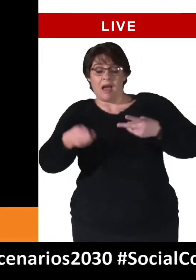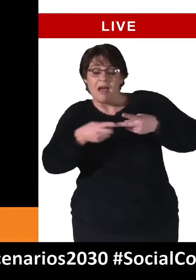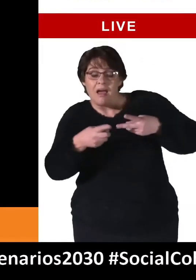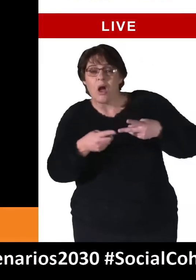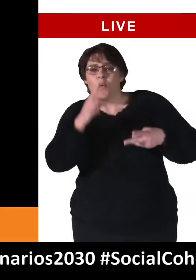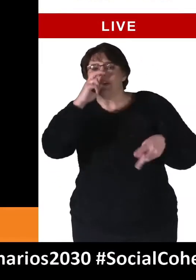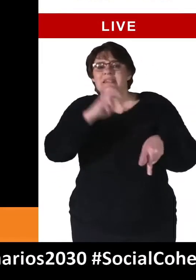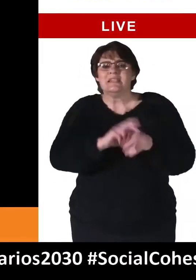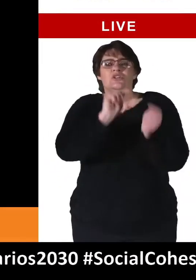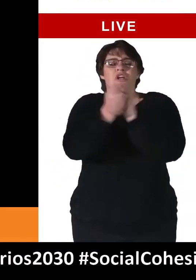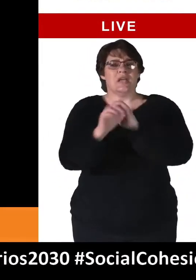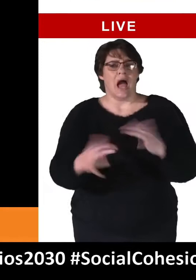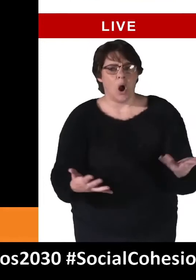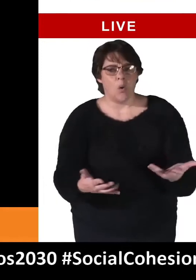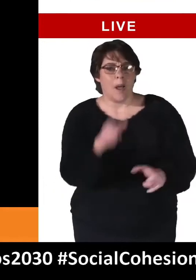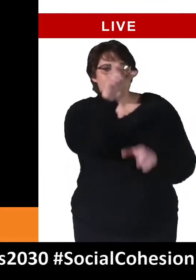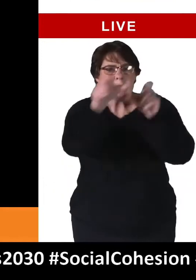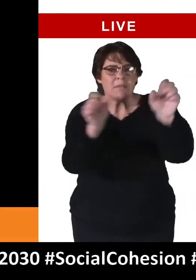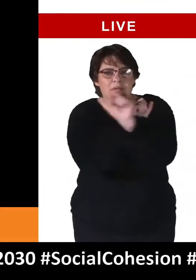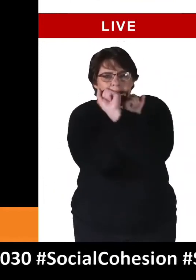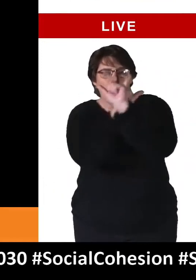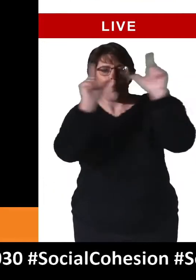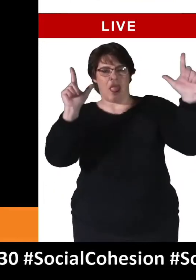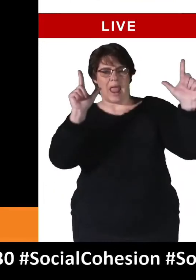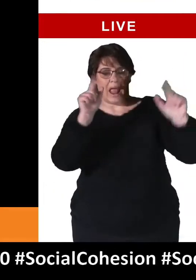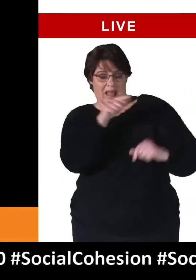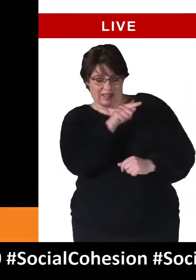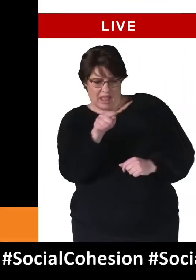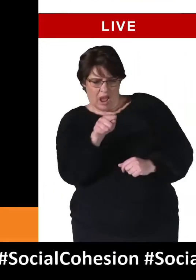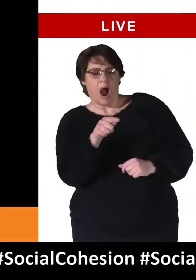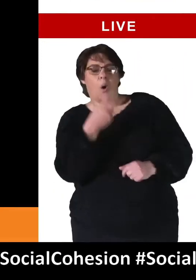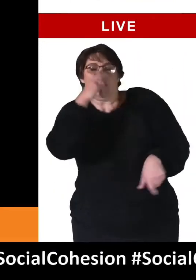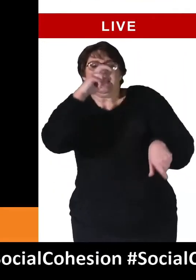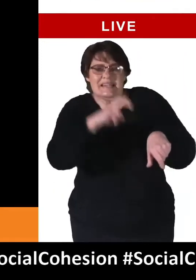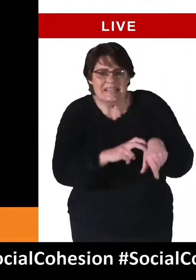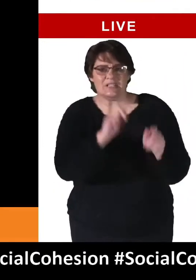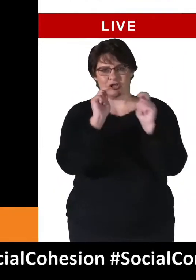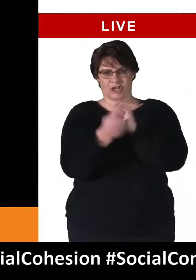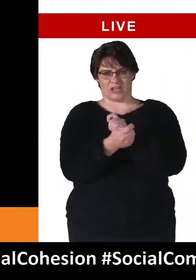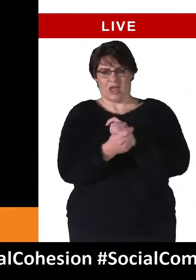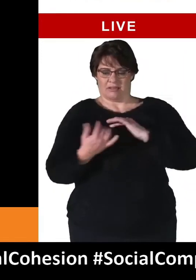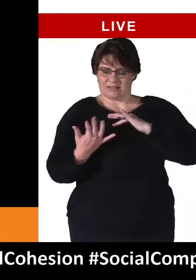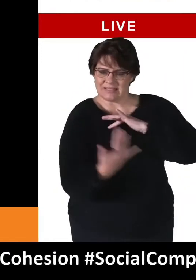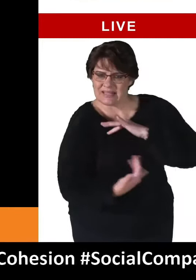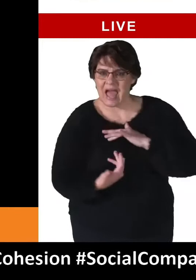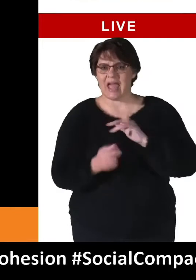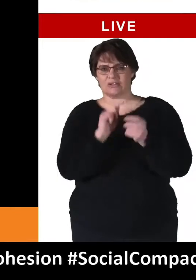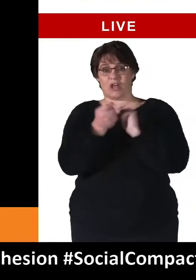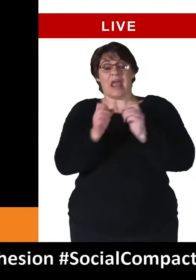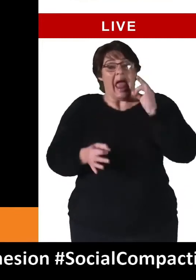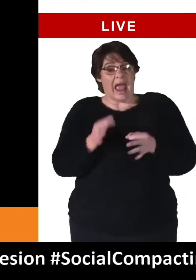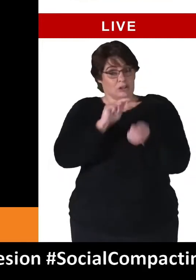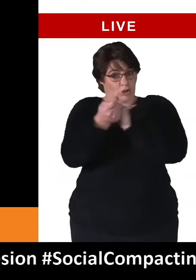to make change is an awareness of the need for change and the desire to change and a sense that change is possible.